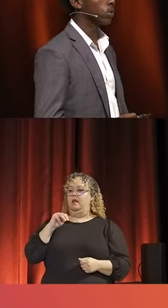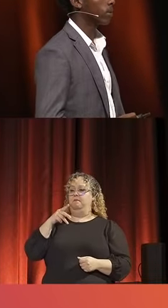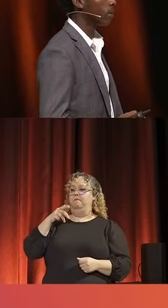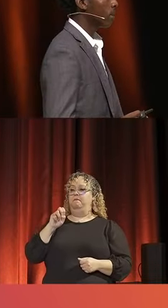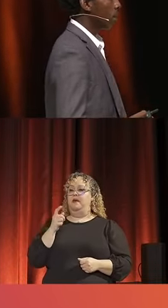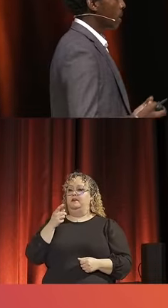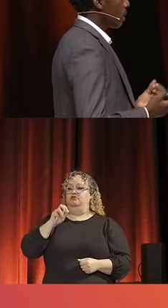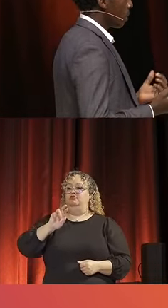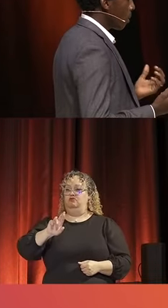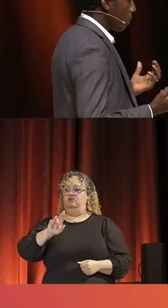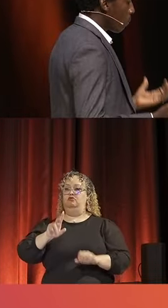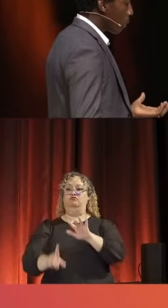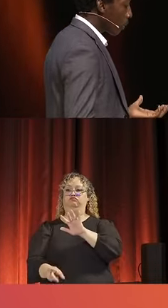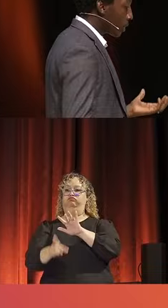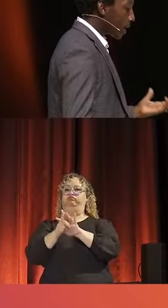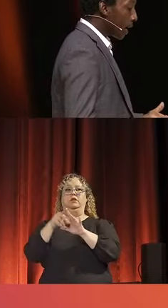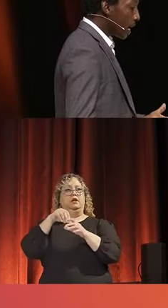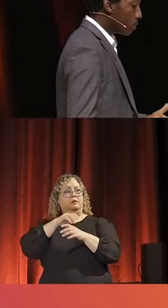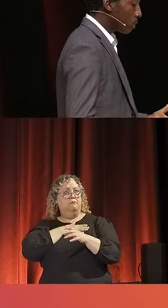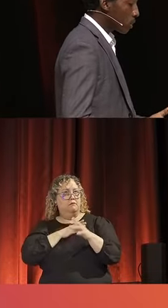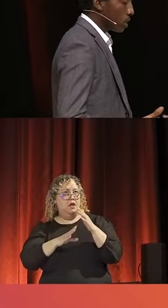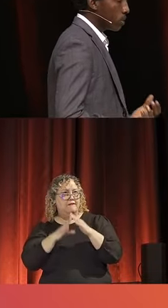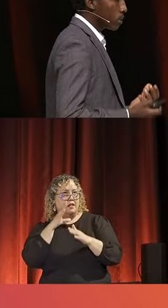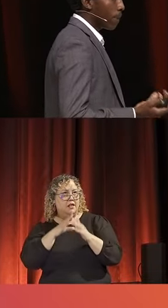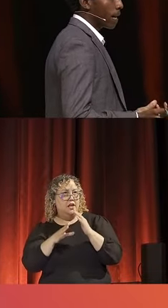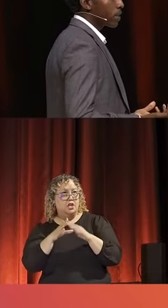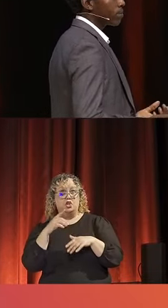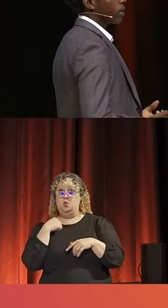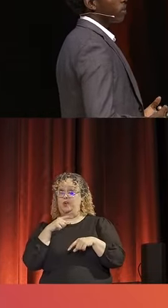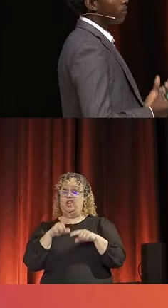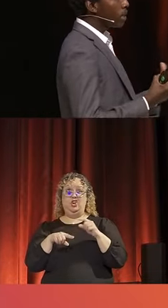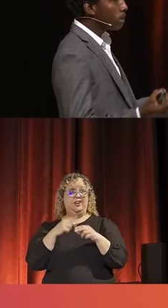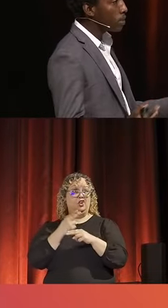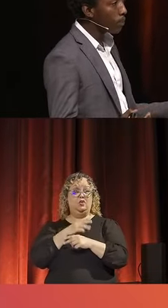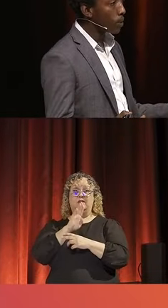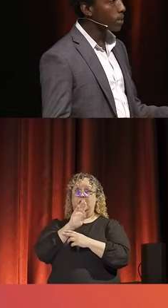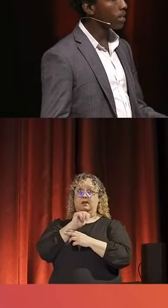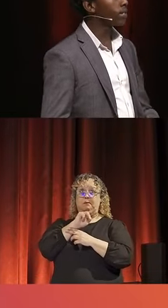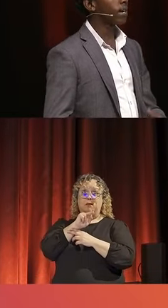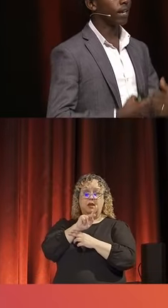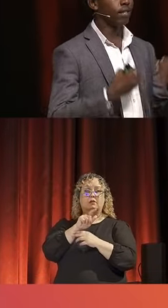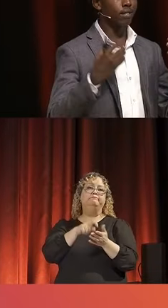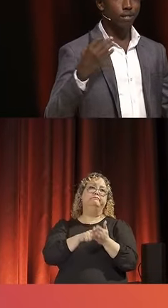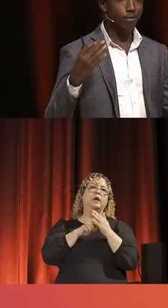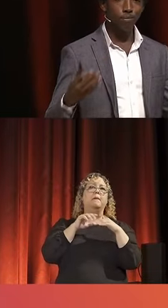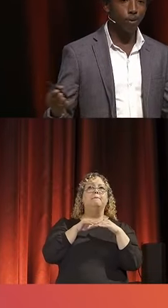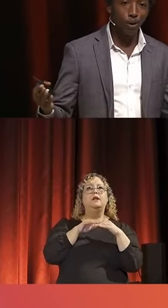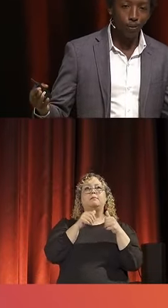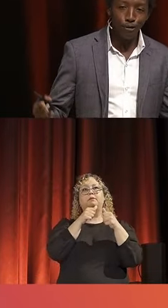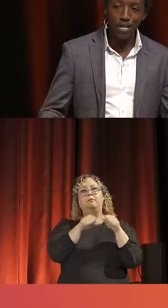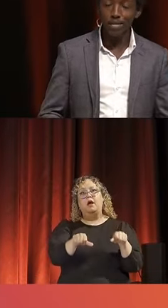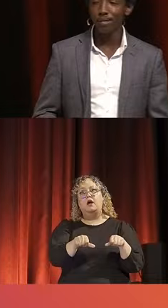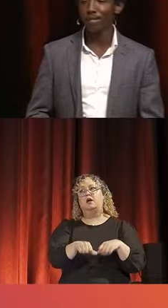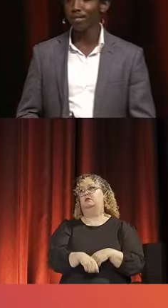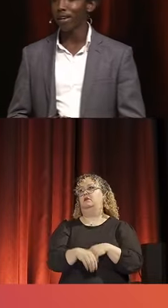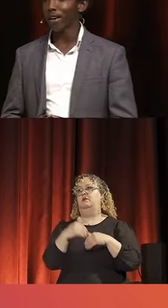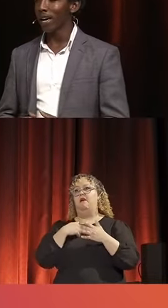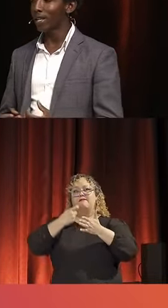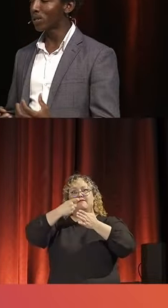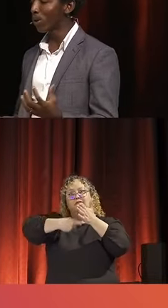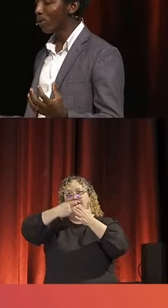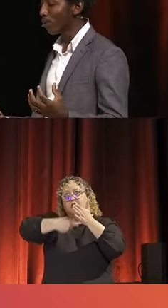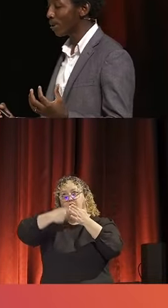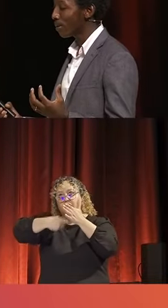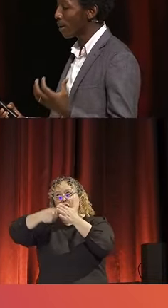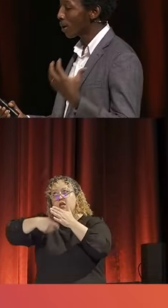village. We weren't able to use banks because of minimum deposits and fees,